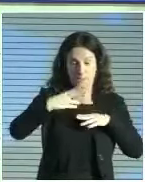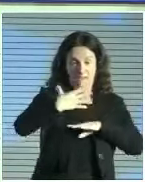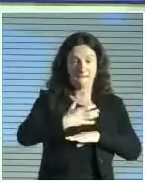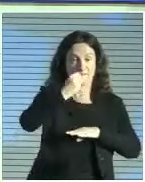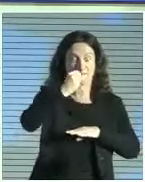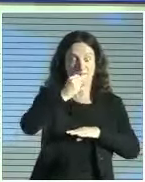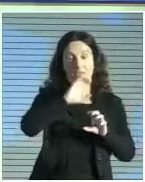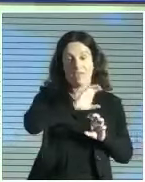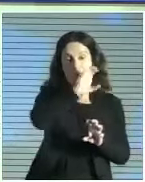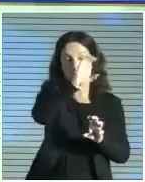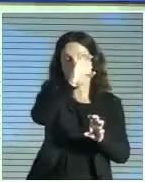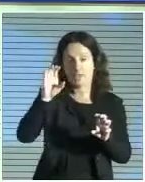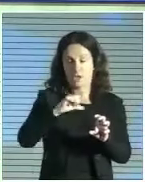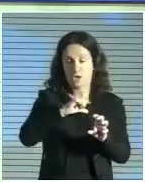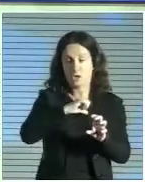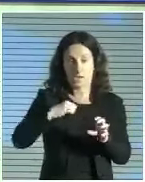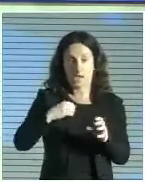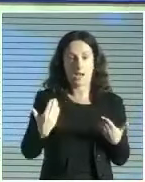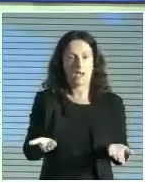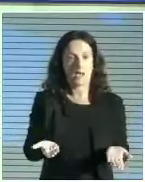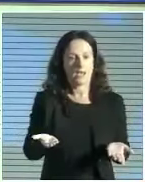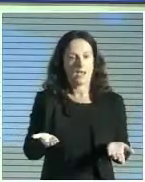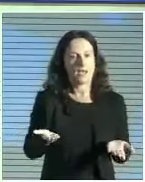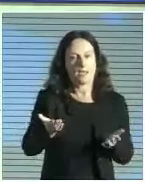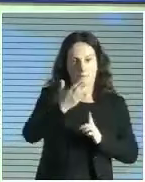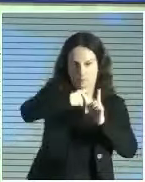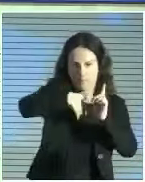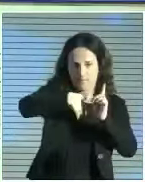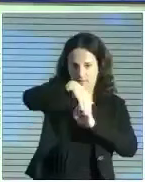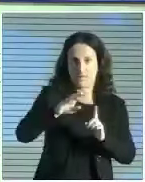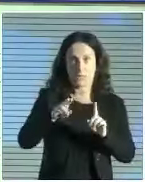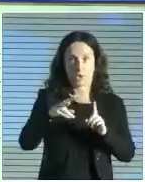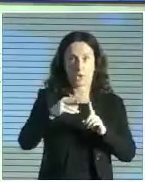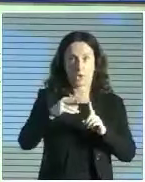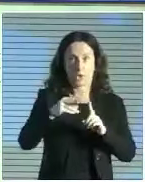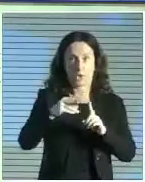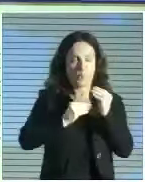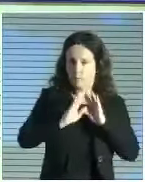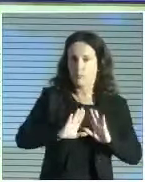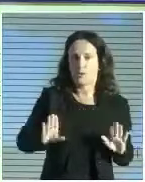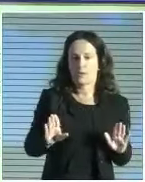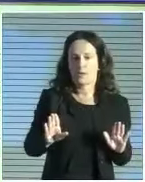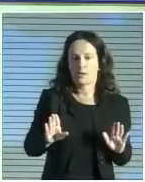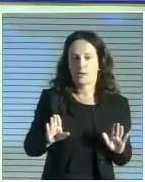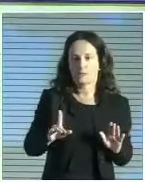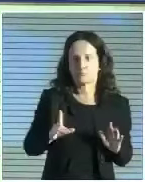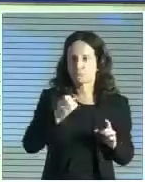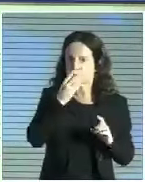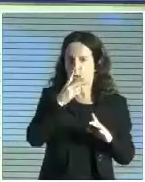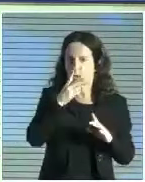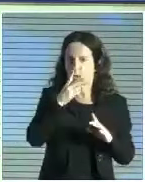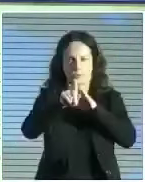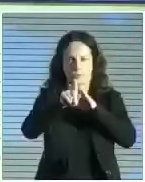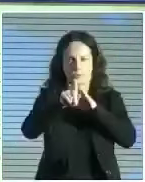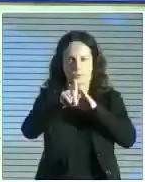we have the quality of life done by Statistics Canada. What I would say is really impressive is that you find urban centers and